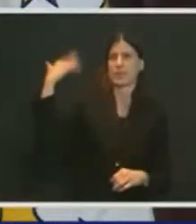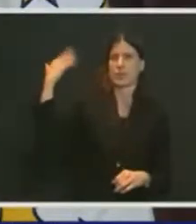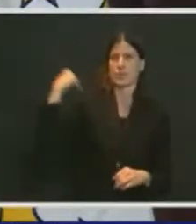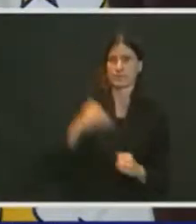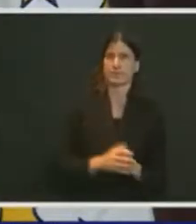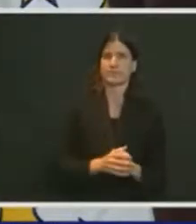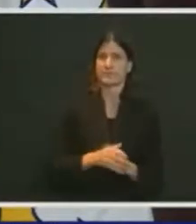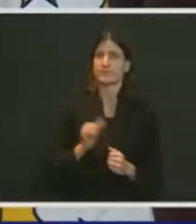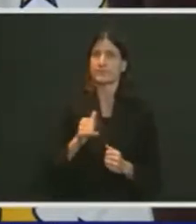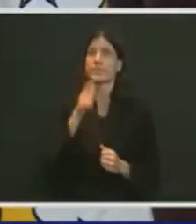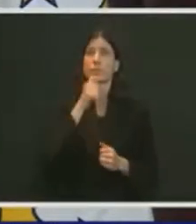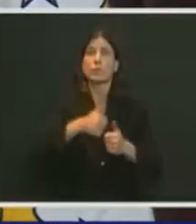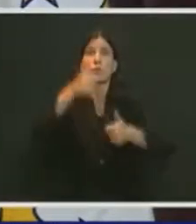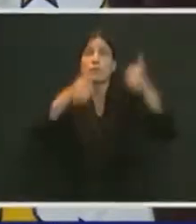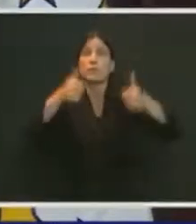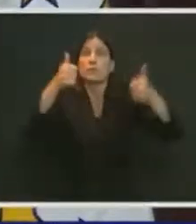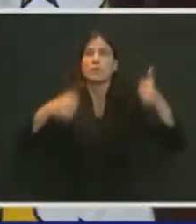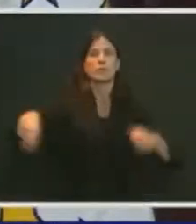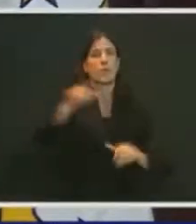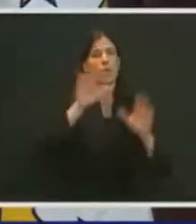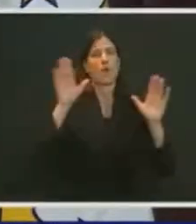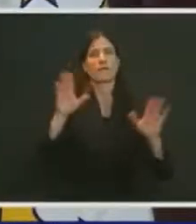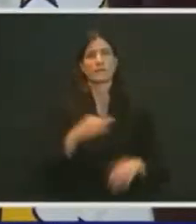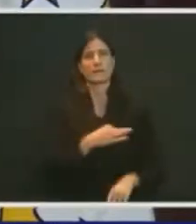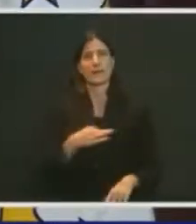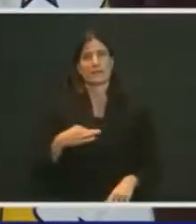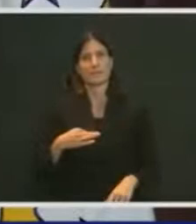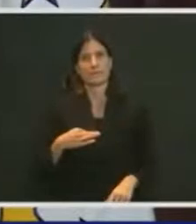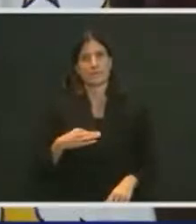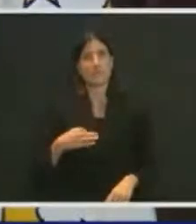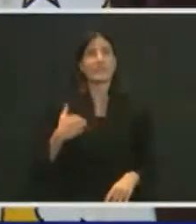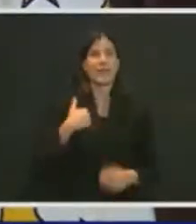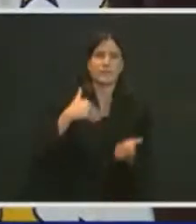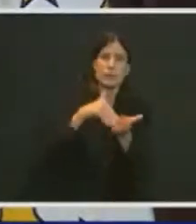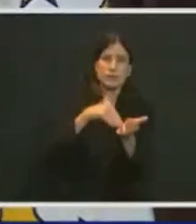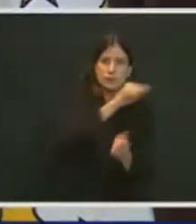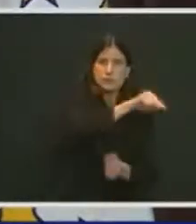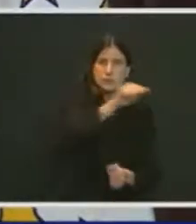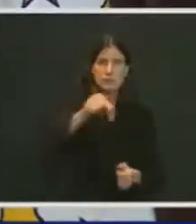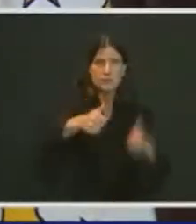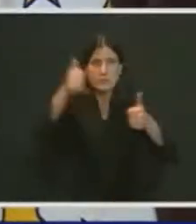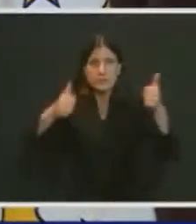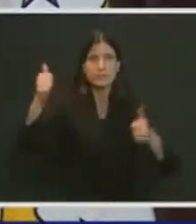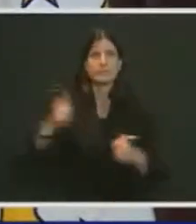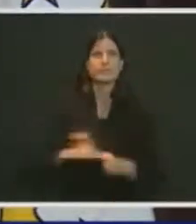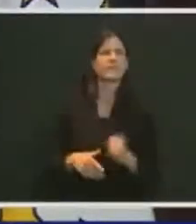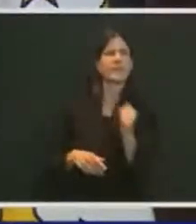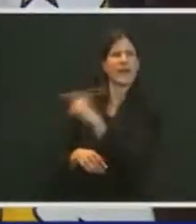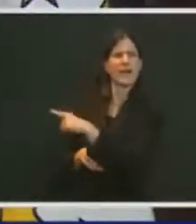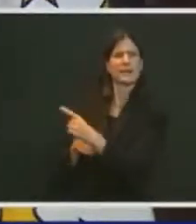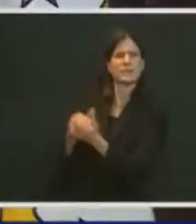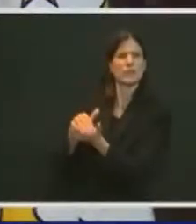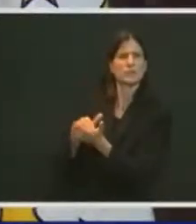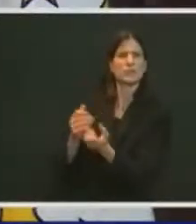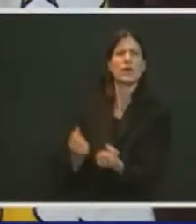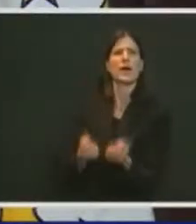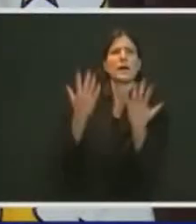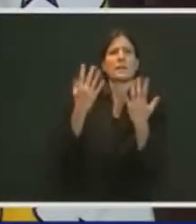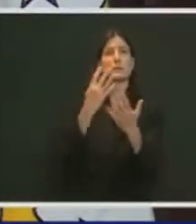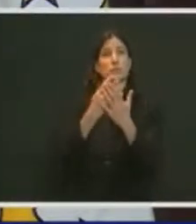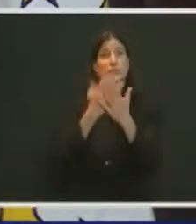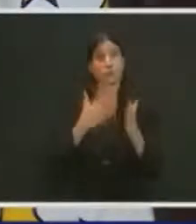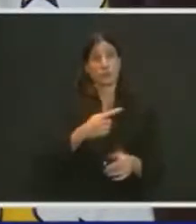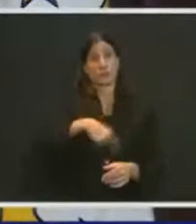Clark, who have done an excellent job with a huge team there. What percentage of prisoners and, inmates and staff have been tested so